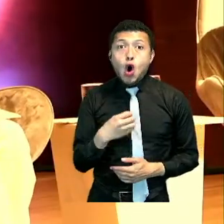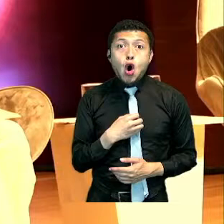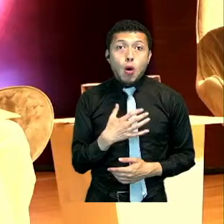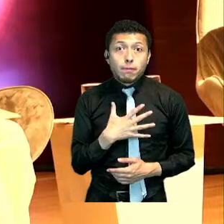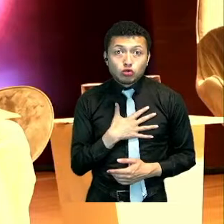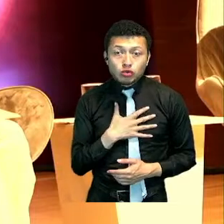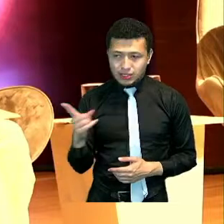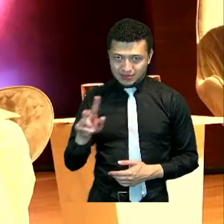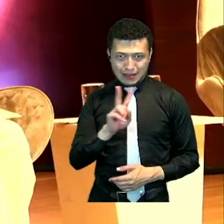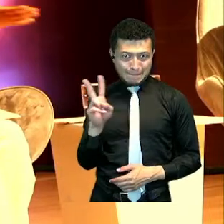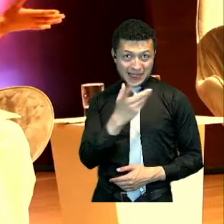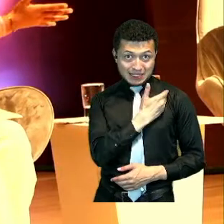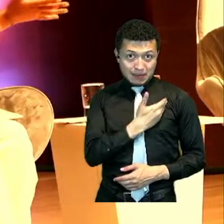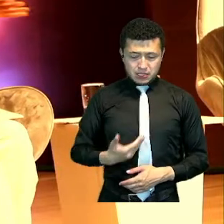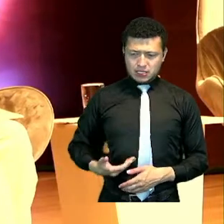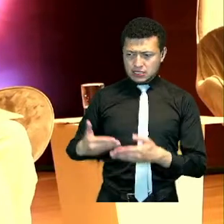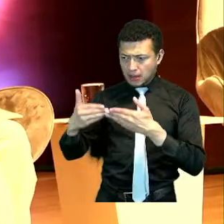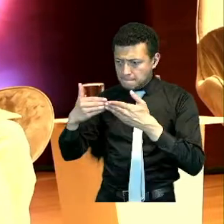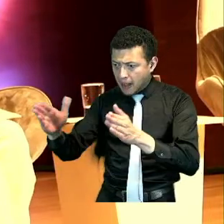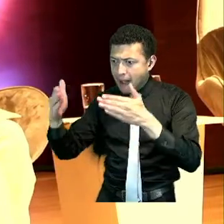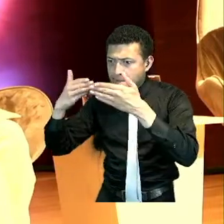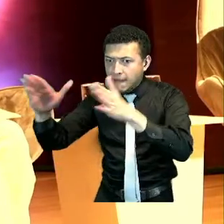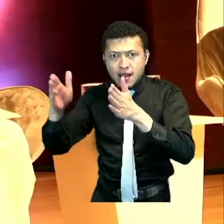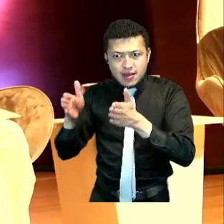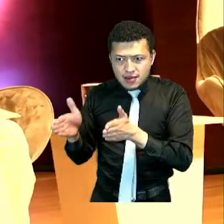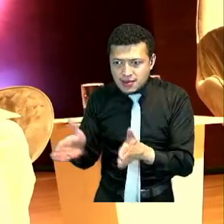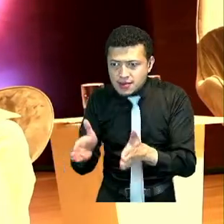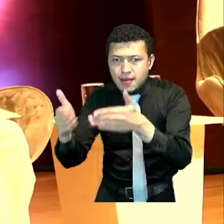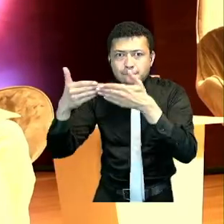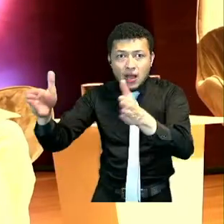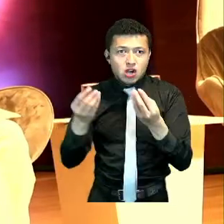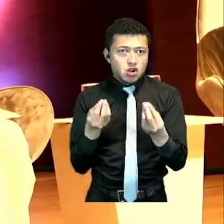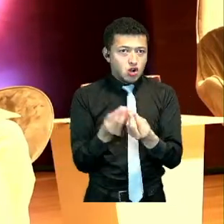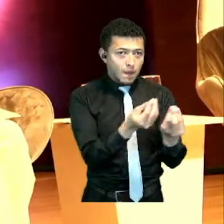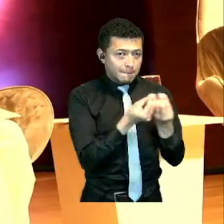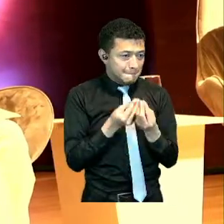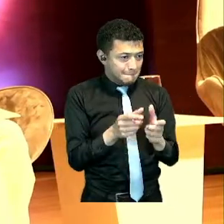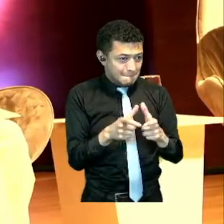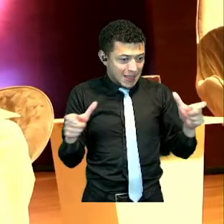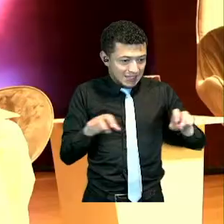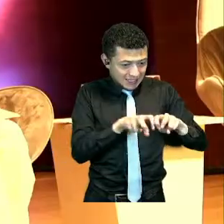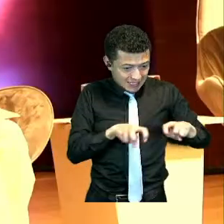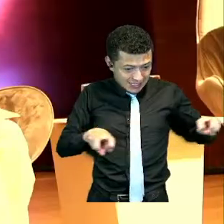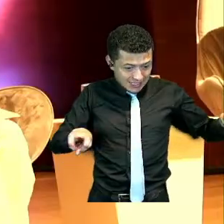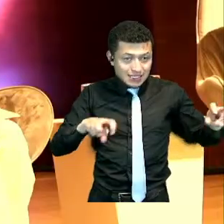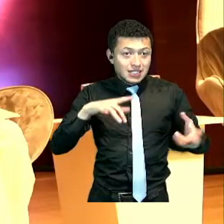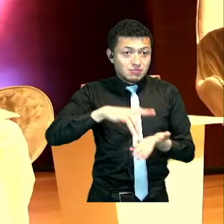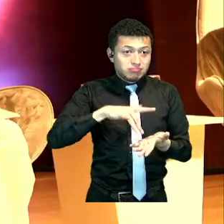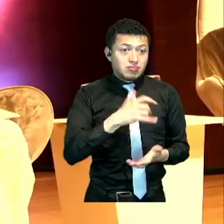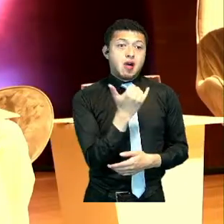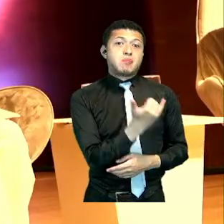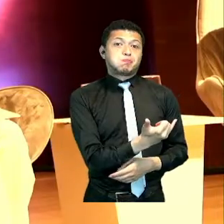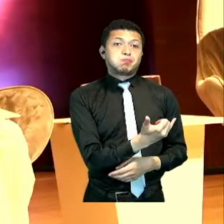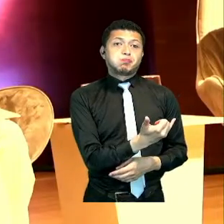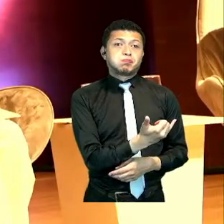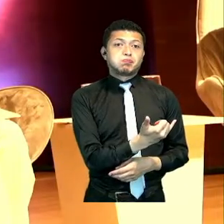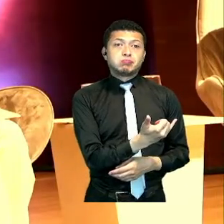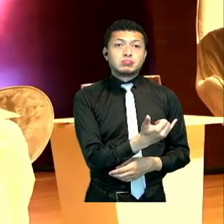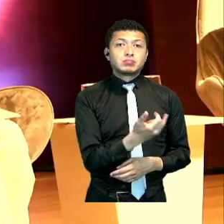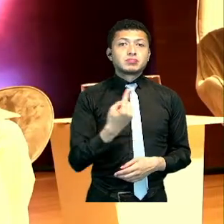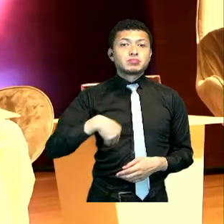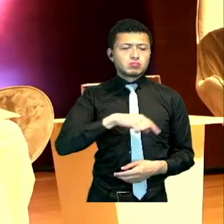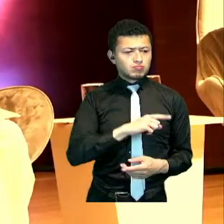occasions. This is the path that the Vice President's office is trying to open for us. And I feel it's the same path. I want